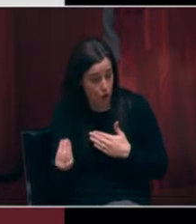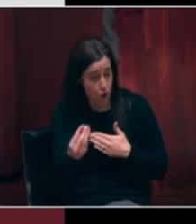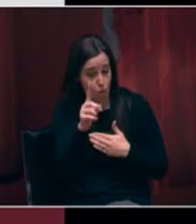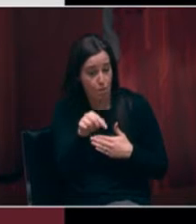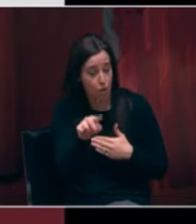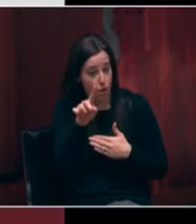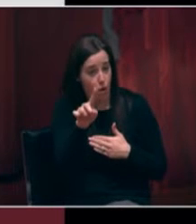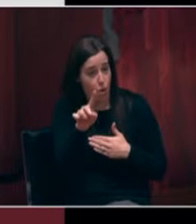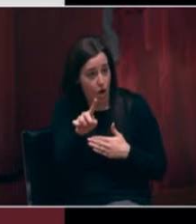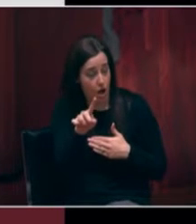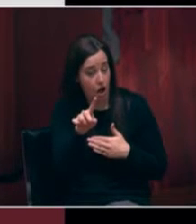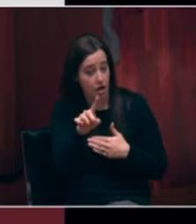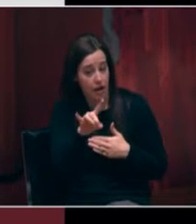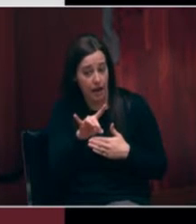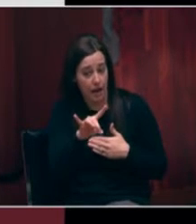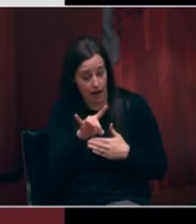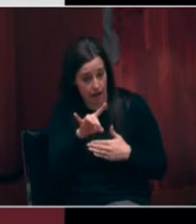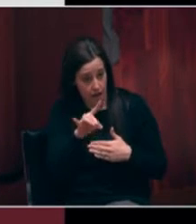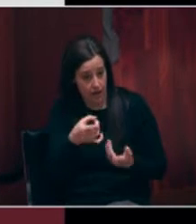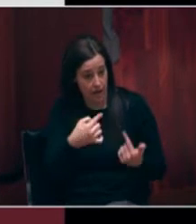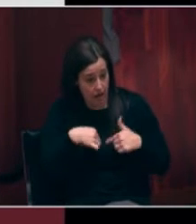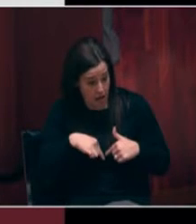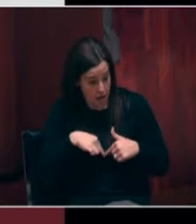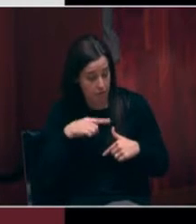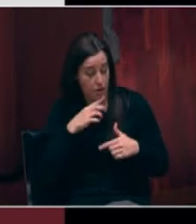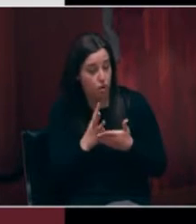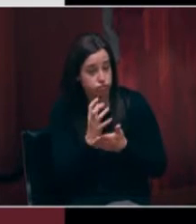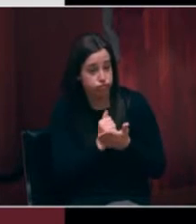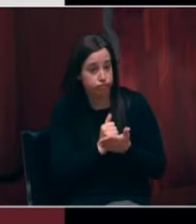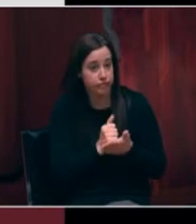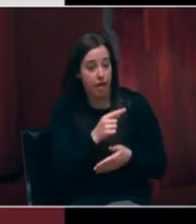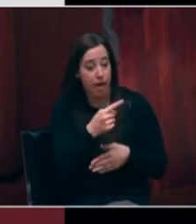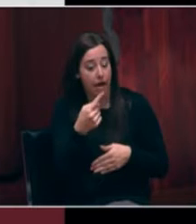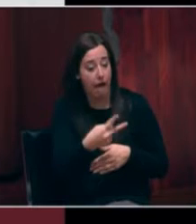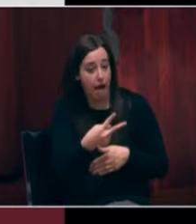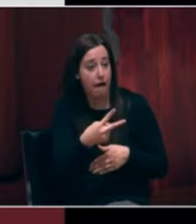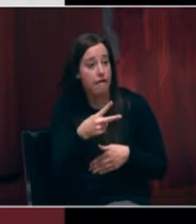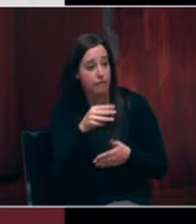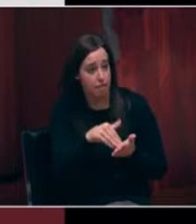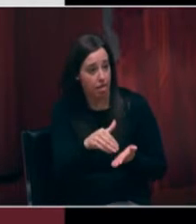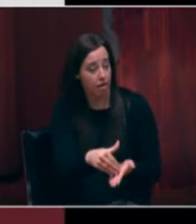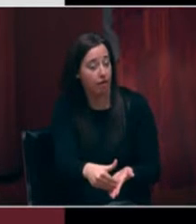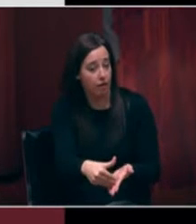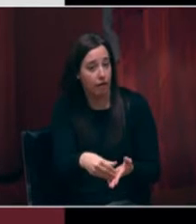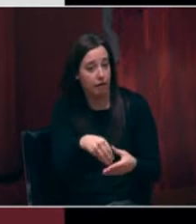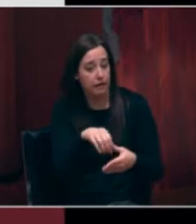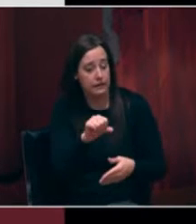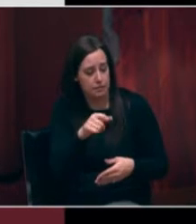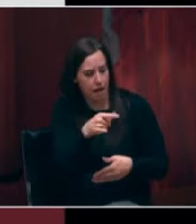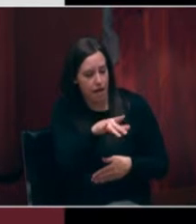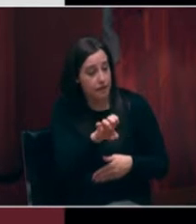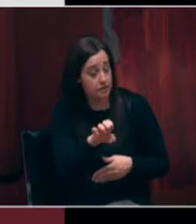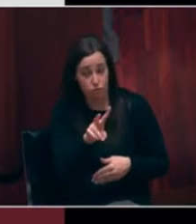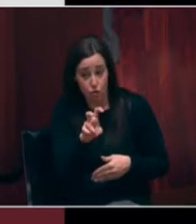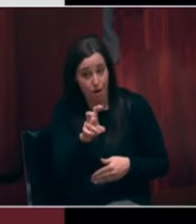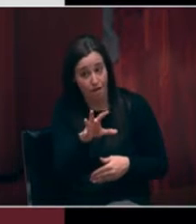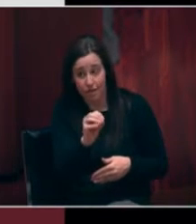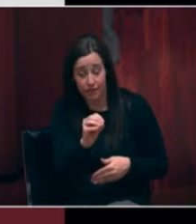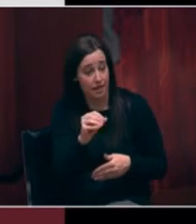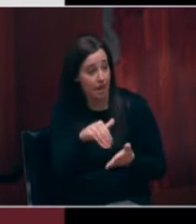million incoming. We gained 500,000 in space. Each of our record center bays is 250,000